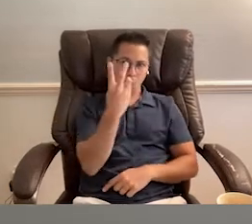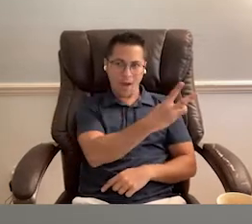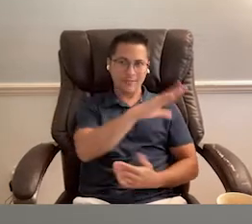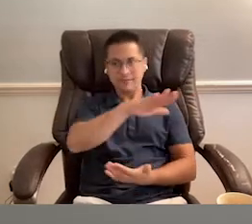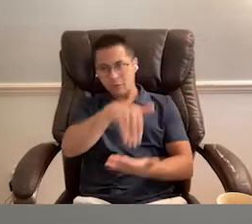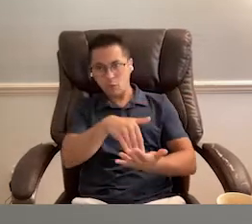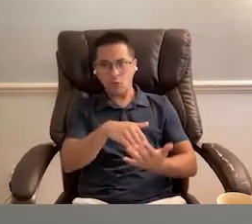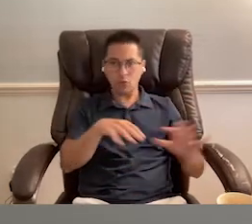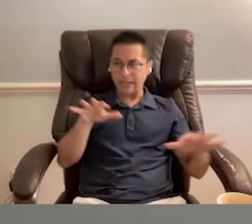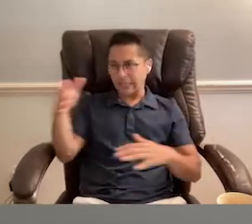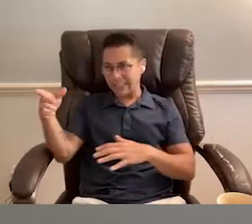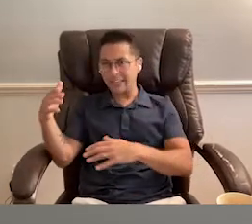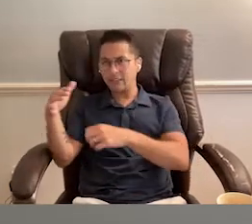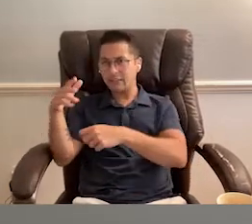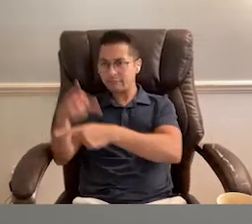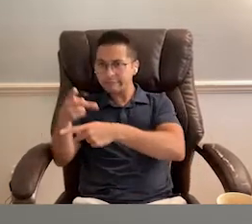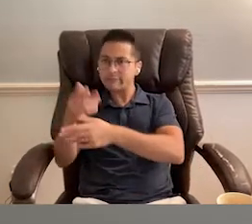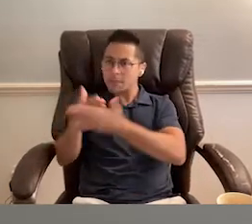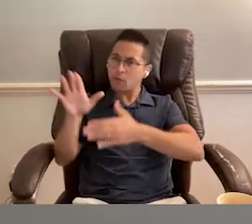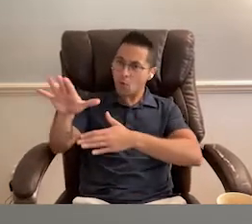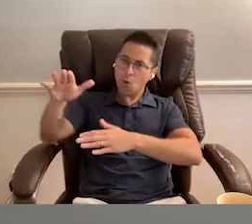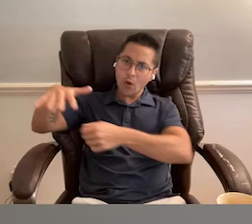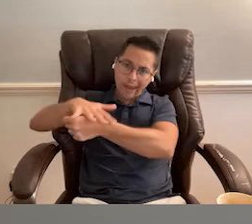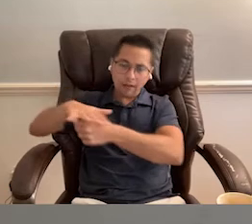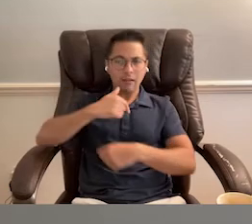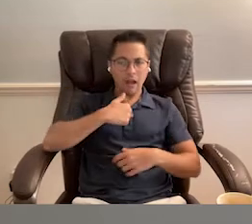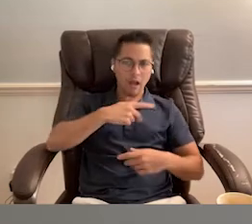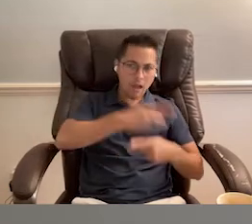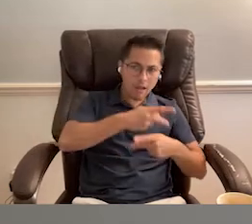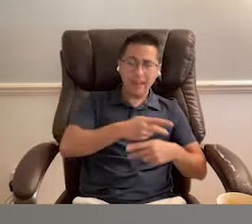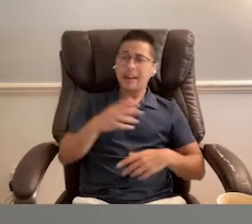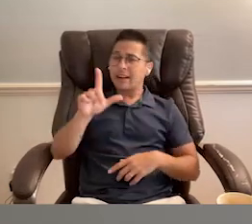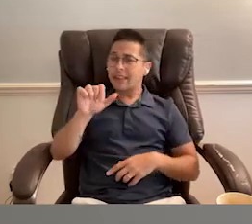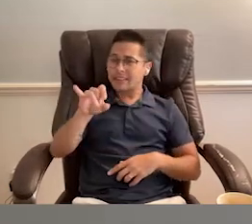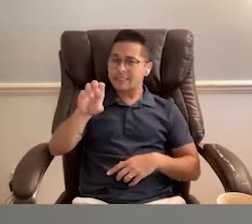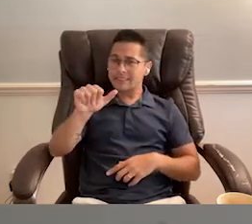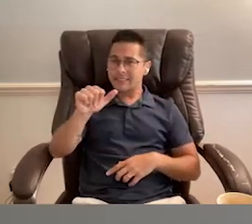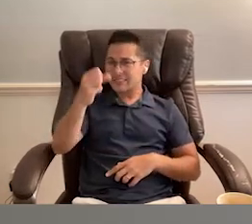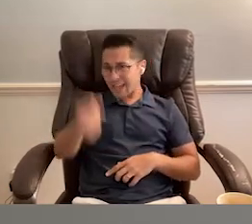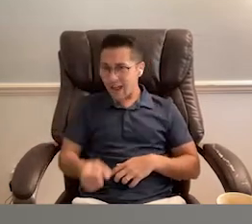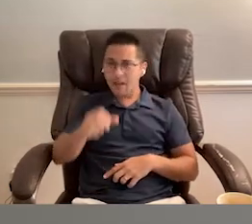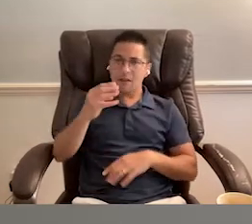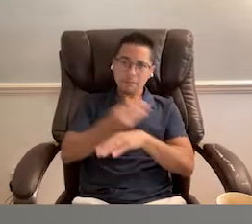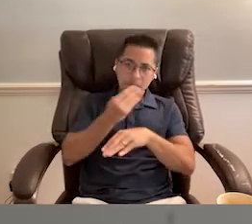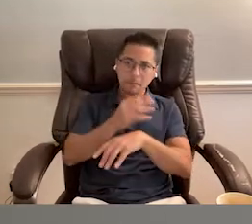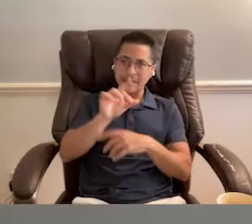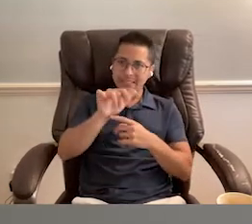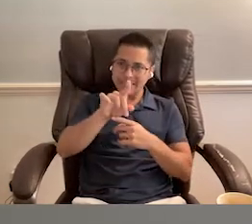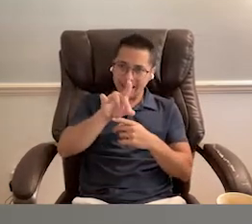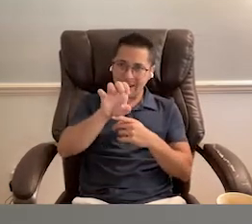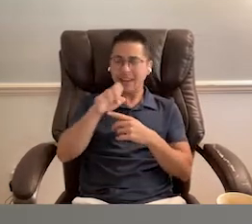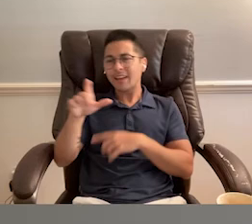Central. So he covers some of yours, and I cover the other side. Then Lisa's down south in Miami-Dade, Lee